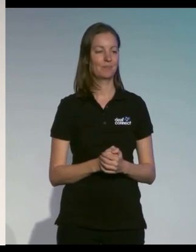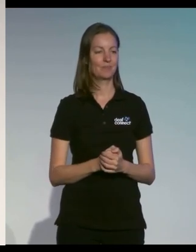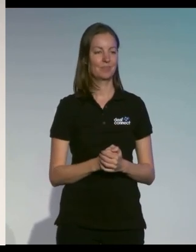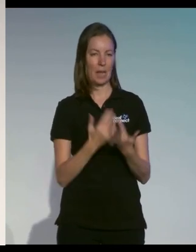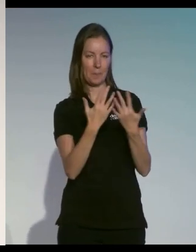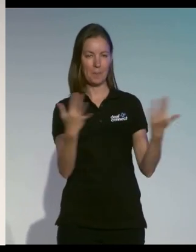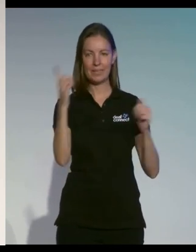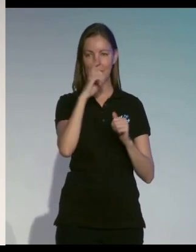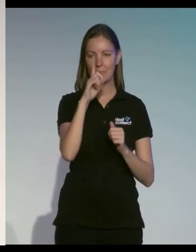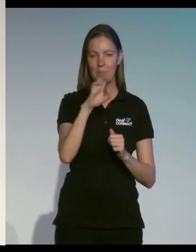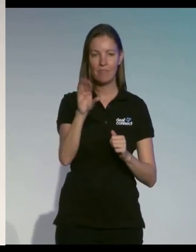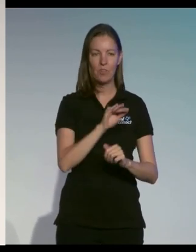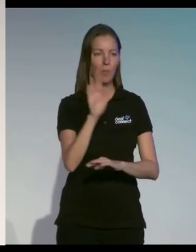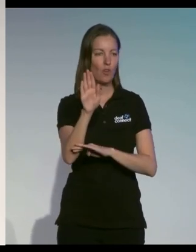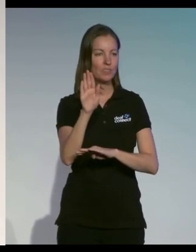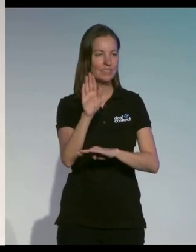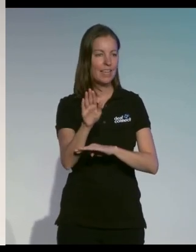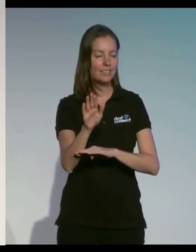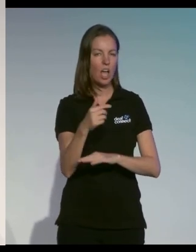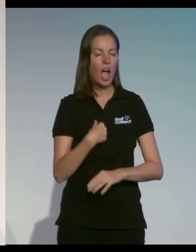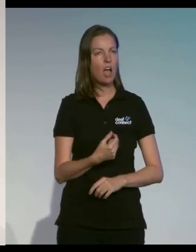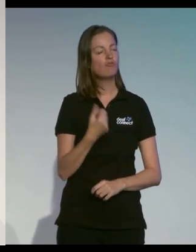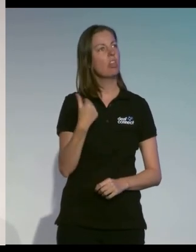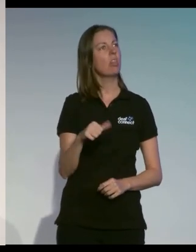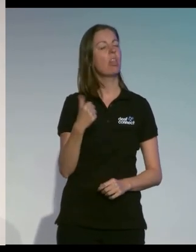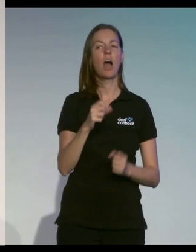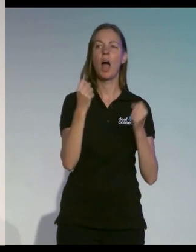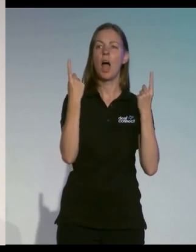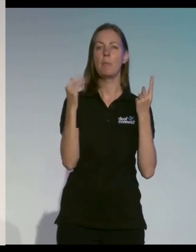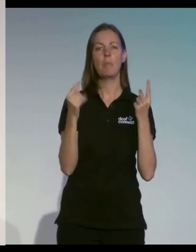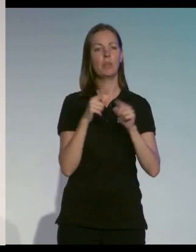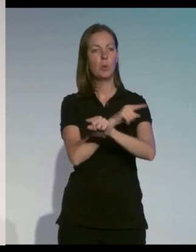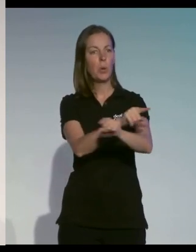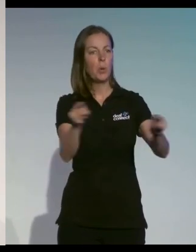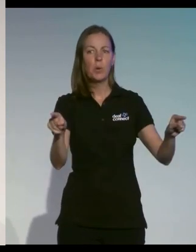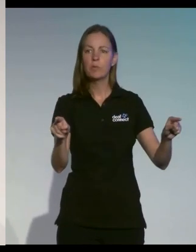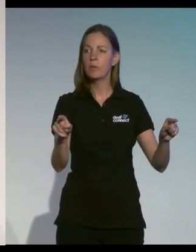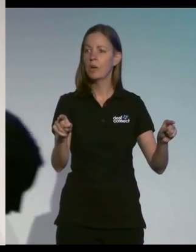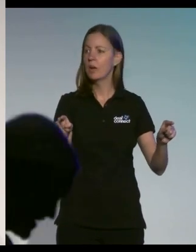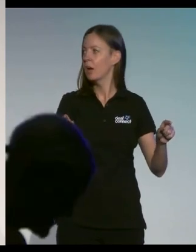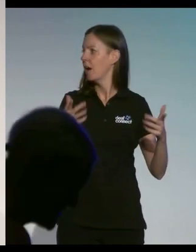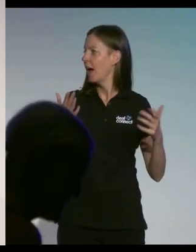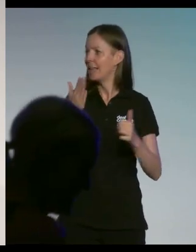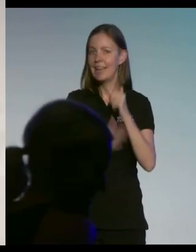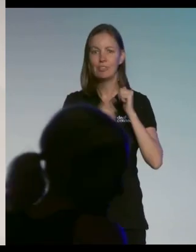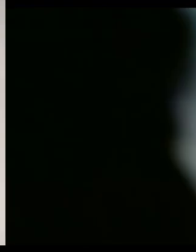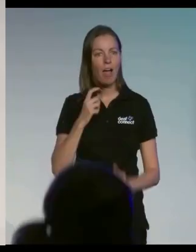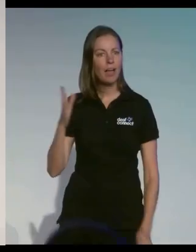people here from overseas, and it occurred to me that maybe you haven't had the pleasure of trying caramel at